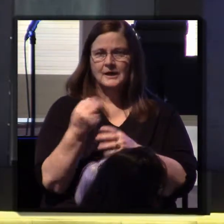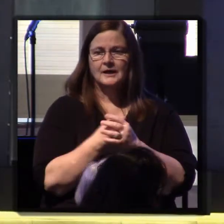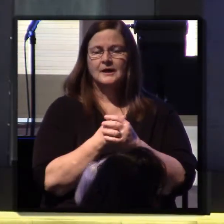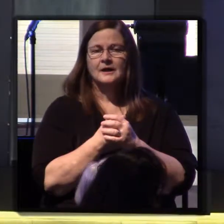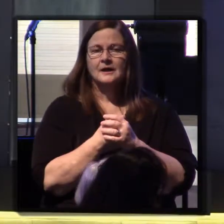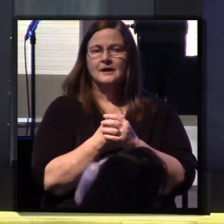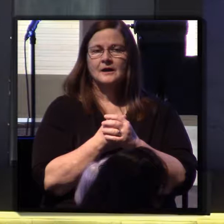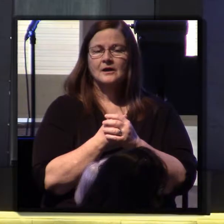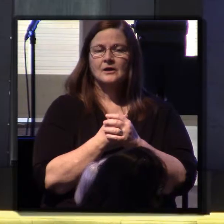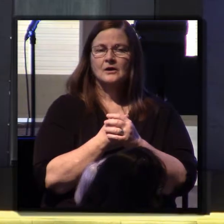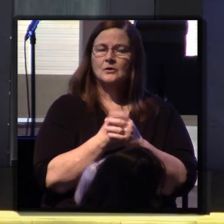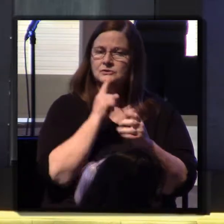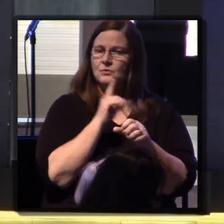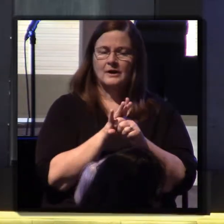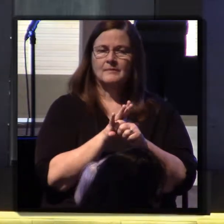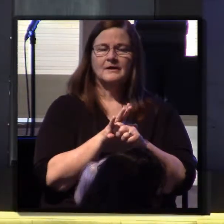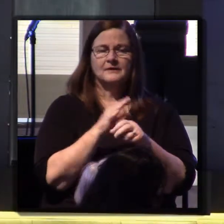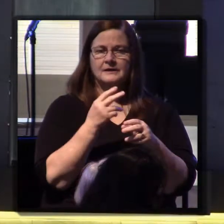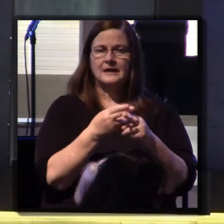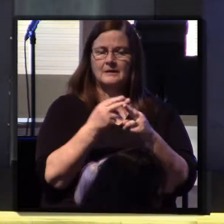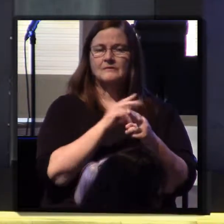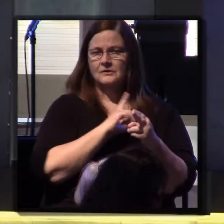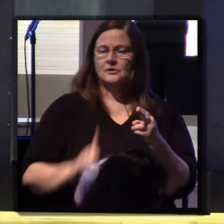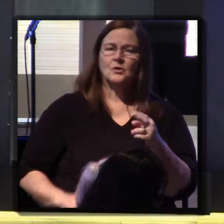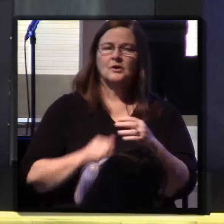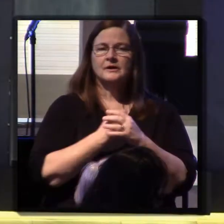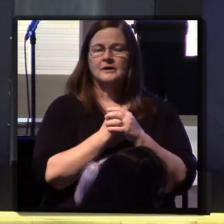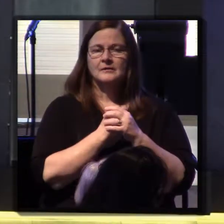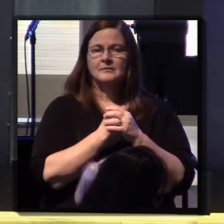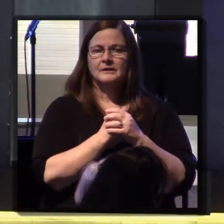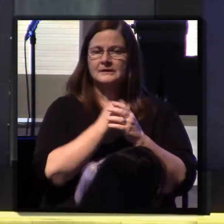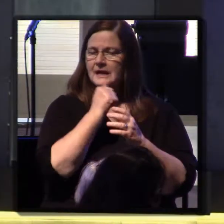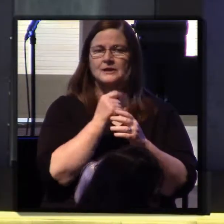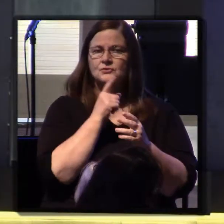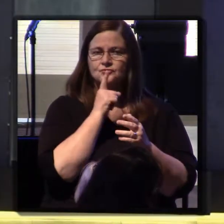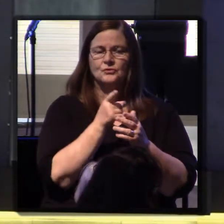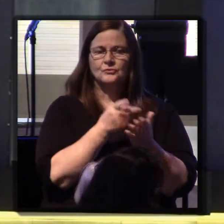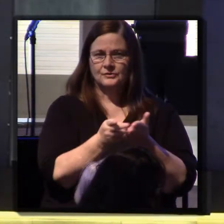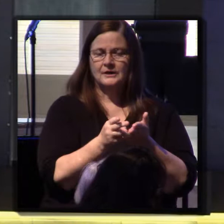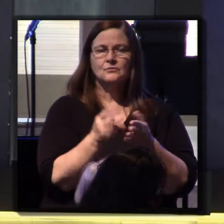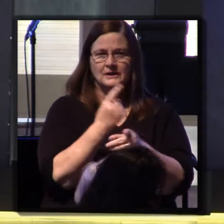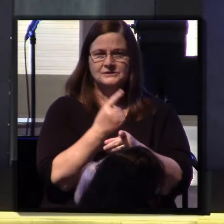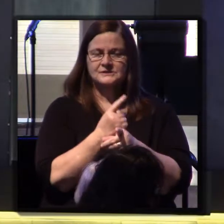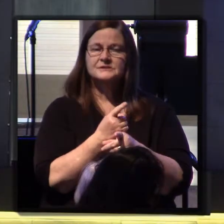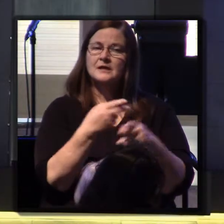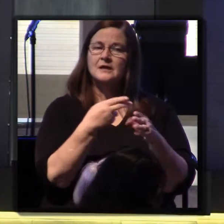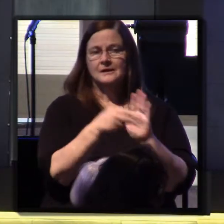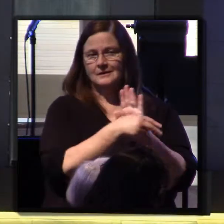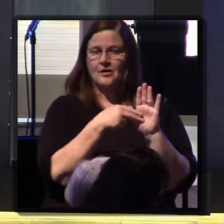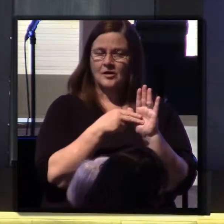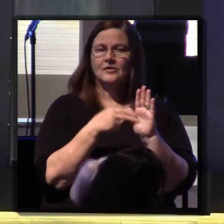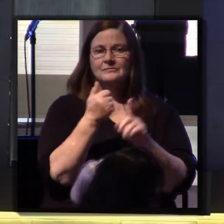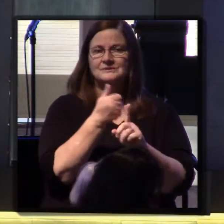Israel, who came forth from the loins of Judah, who swear by the name of the Lord and invoke the God of Israel, but not in truth